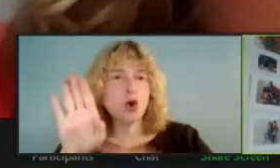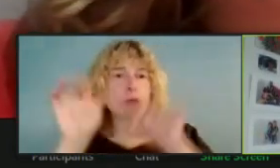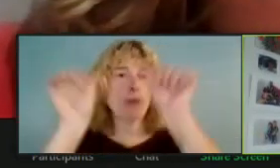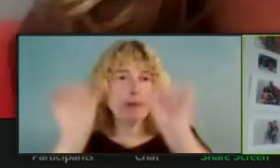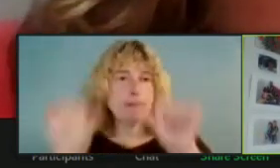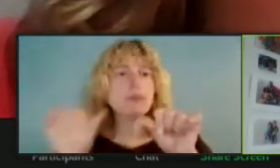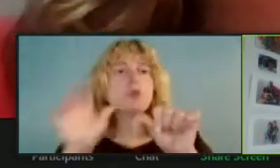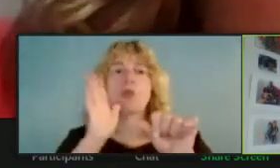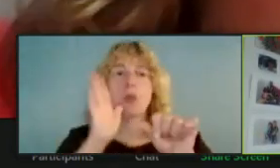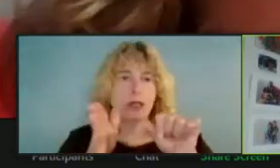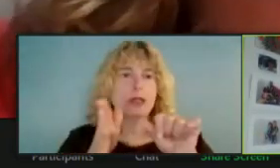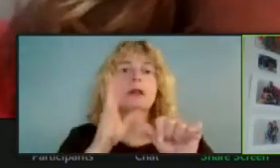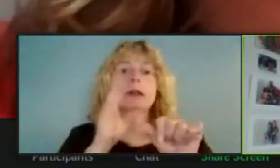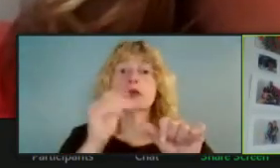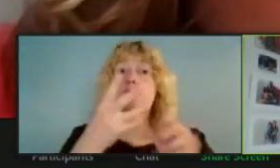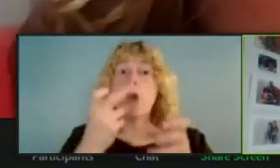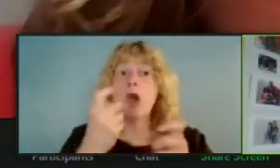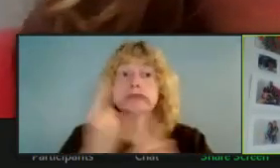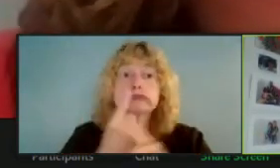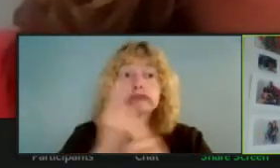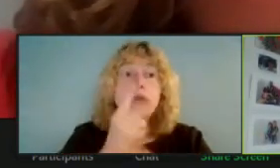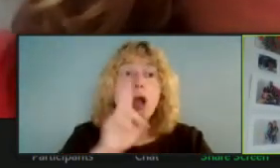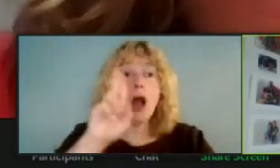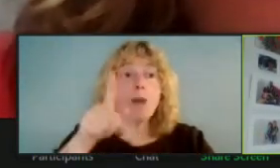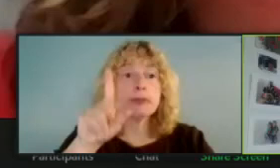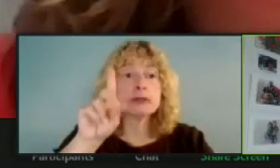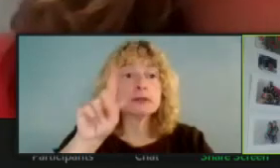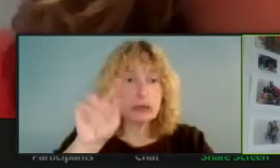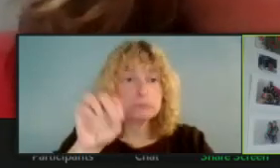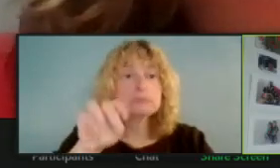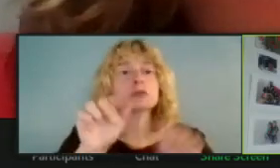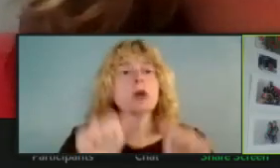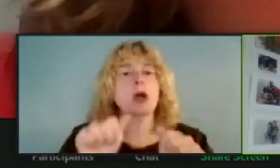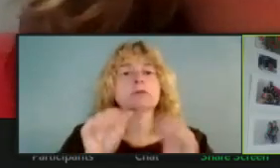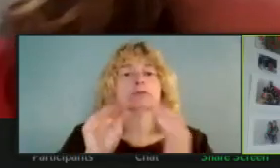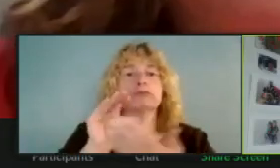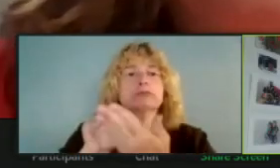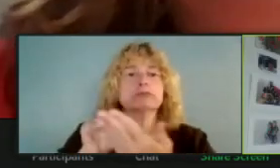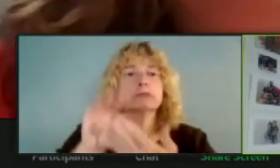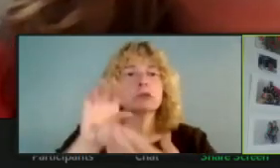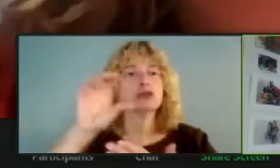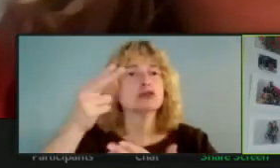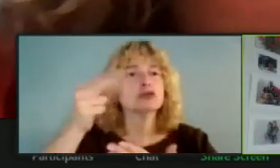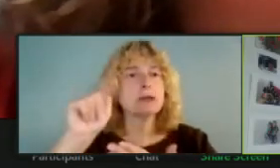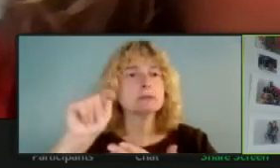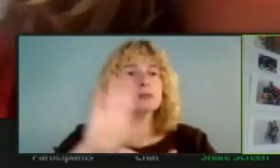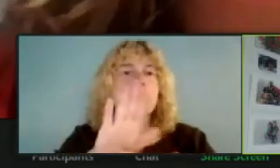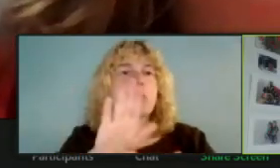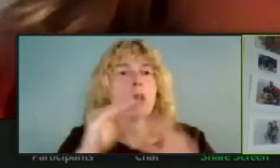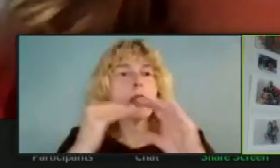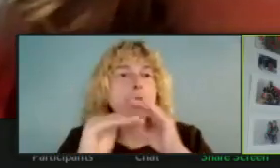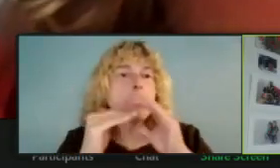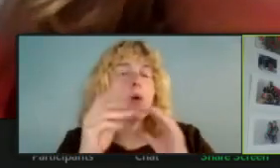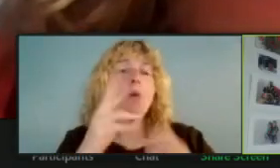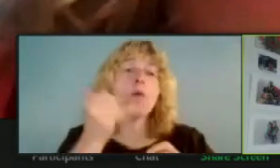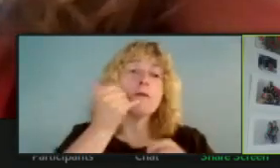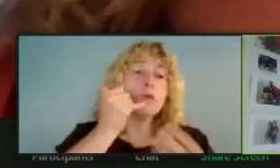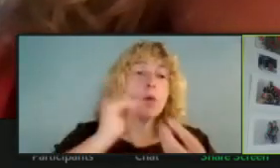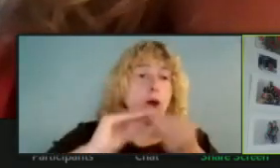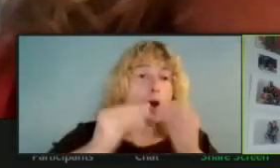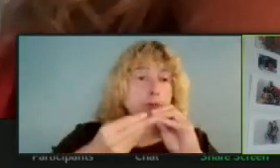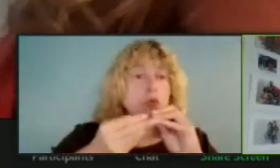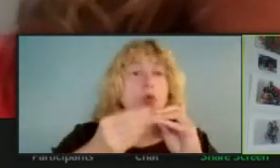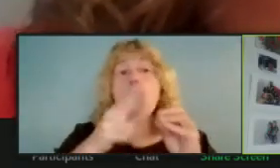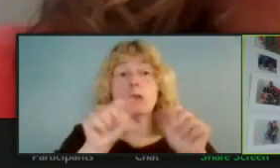please chat your email or phone number in the Facebook chat right now, or you can text it to us